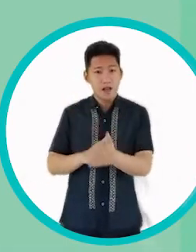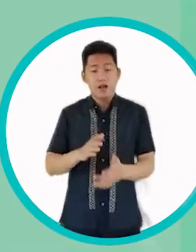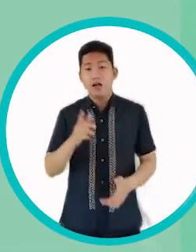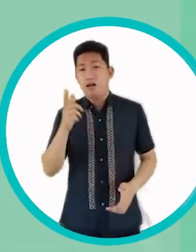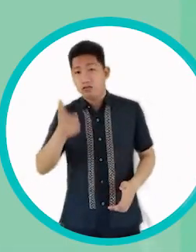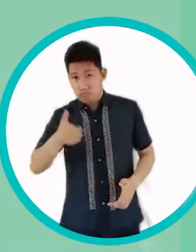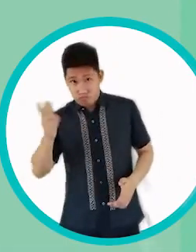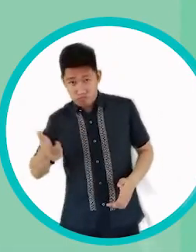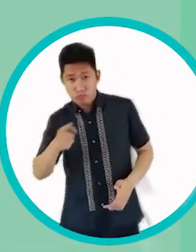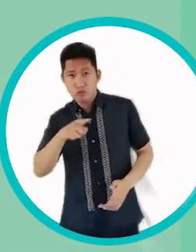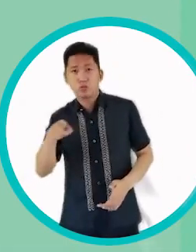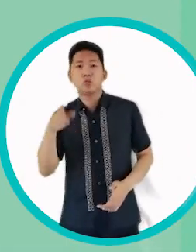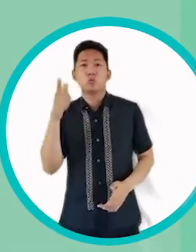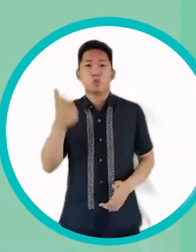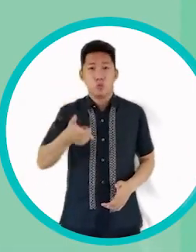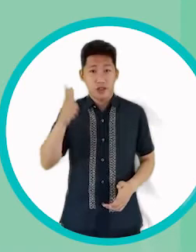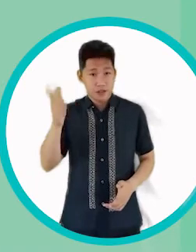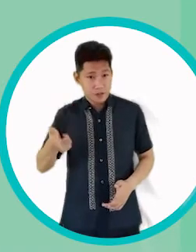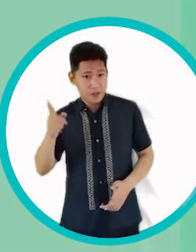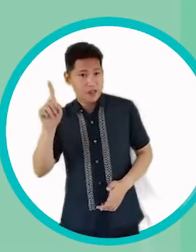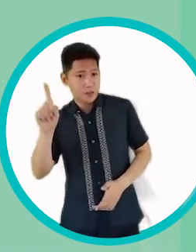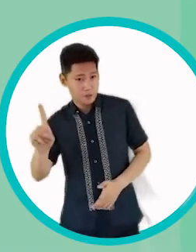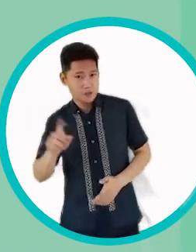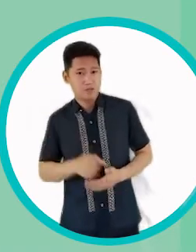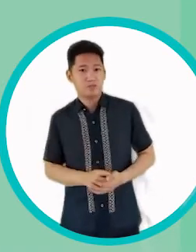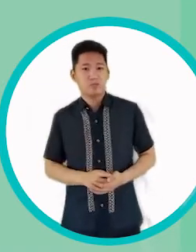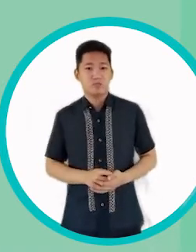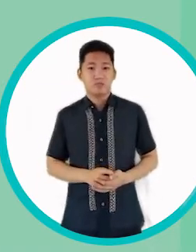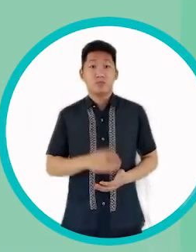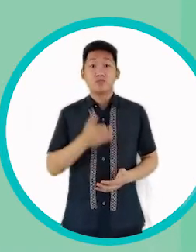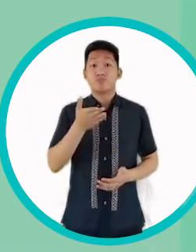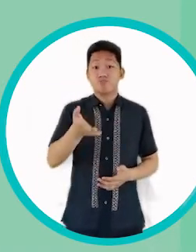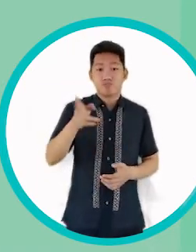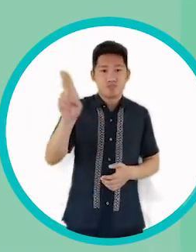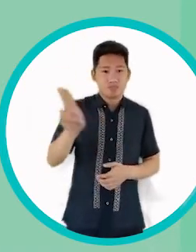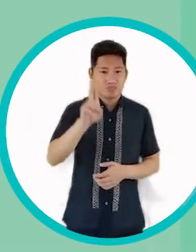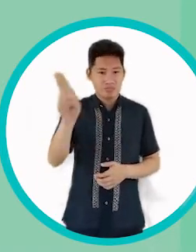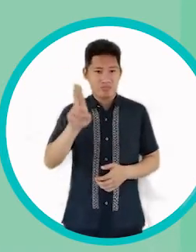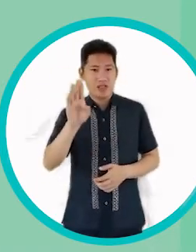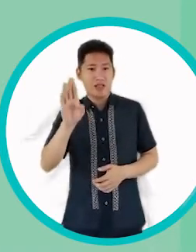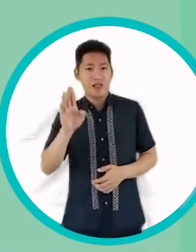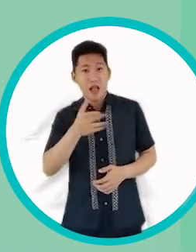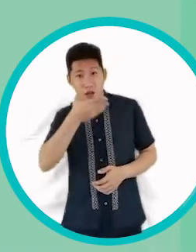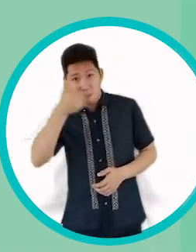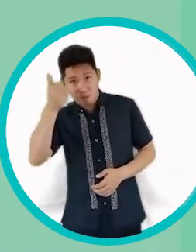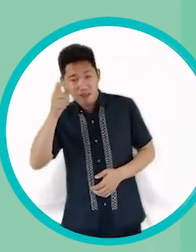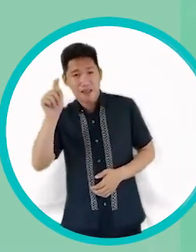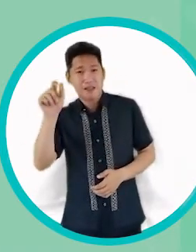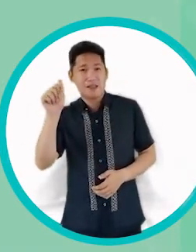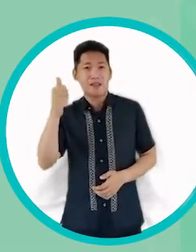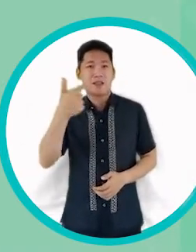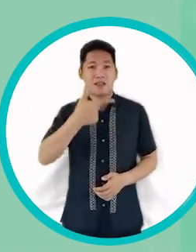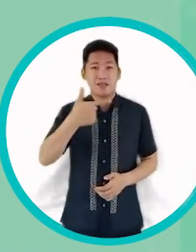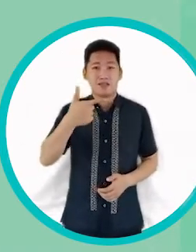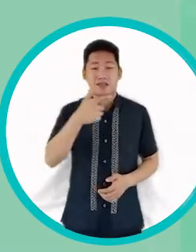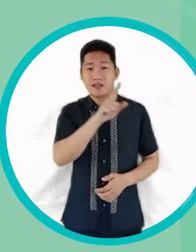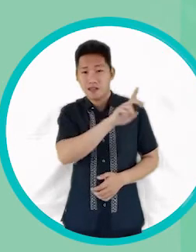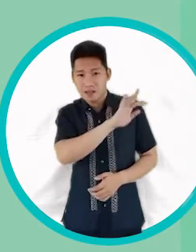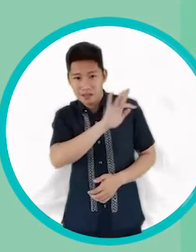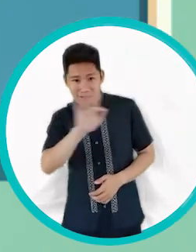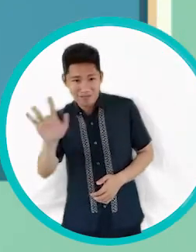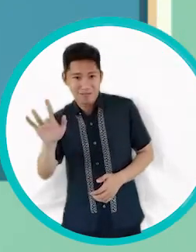year 2020-2021. You may use the best tagline as part of your persuasion